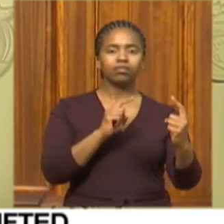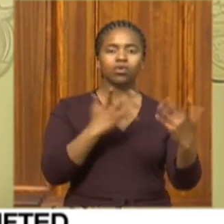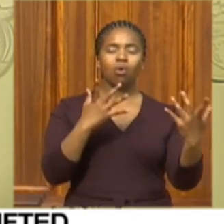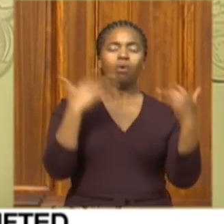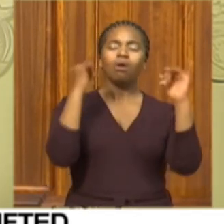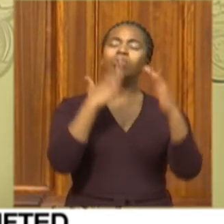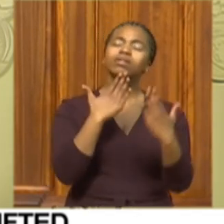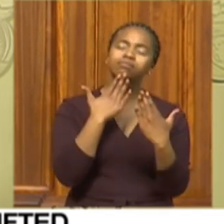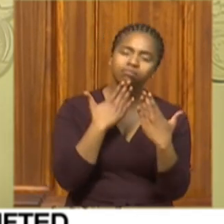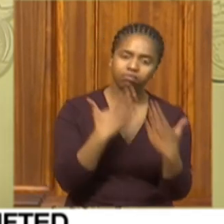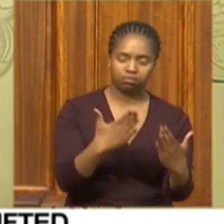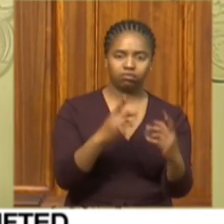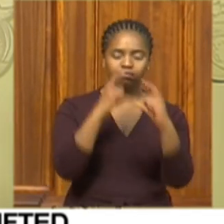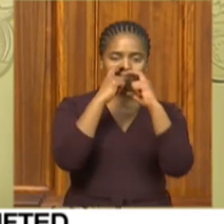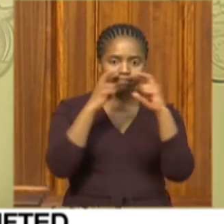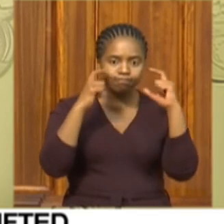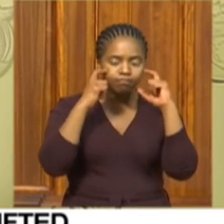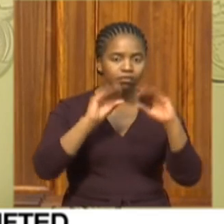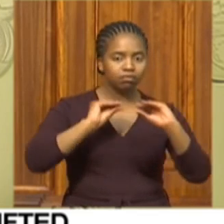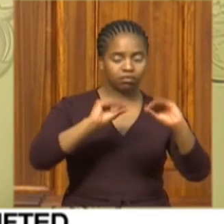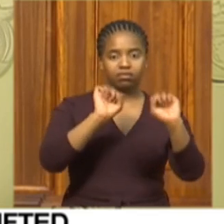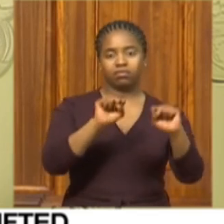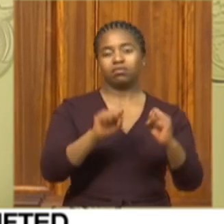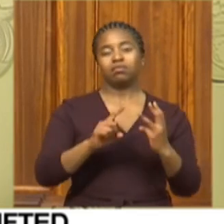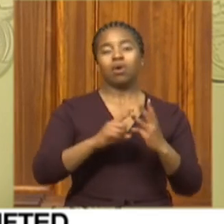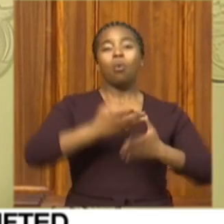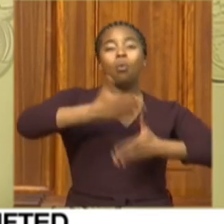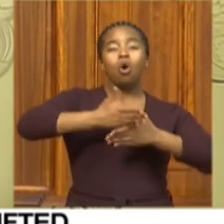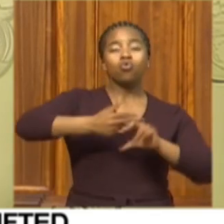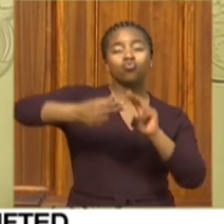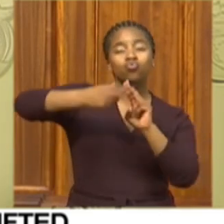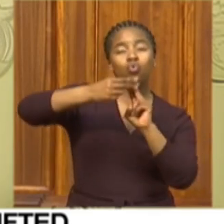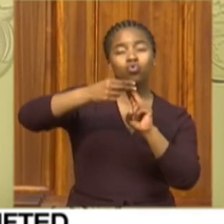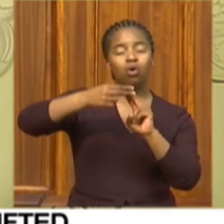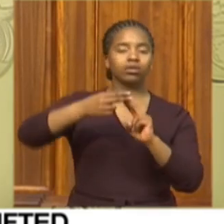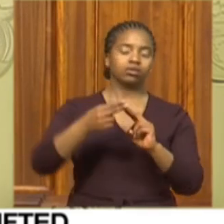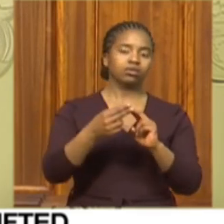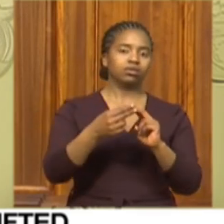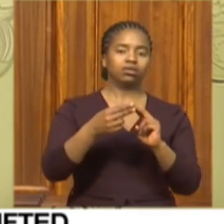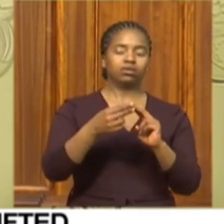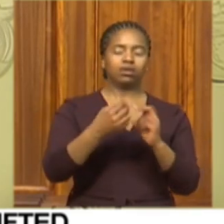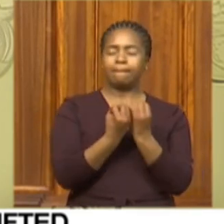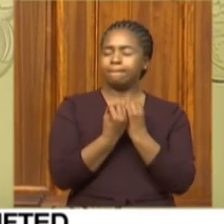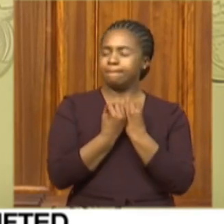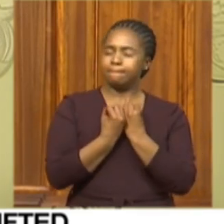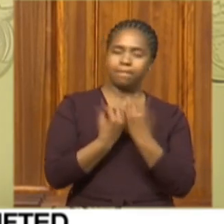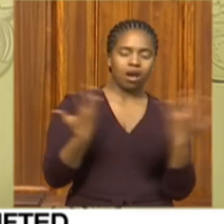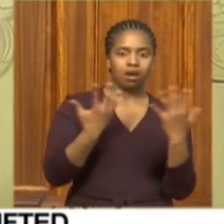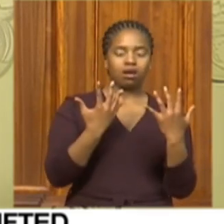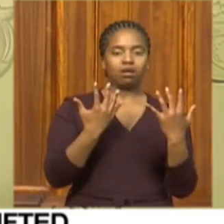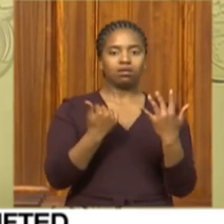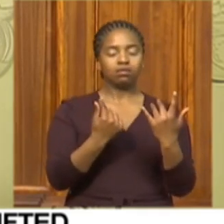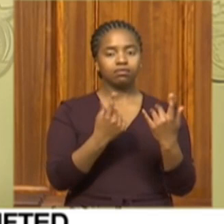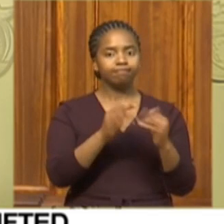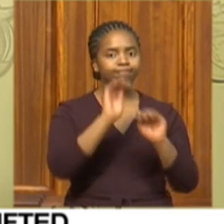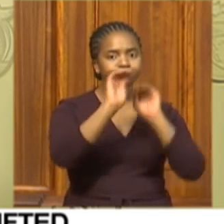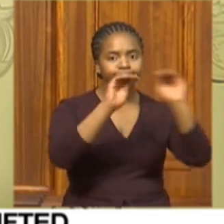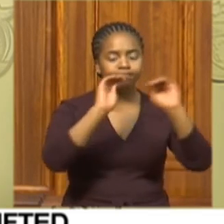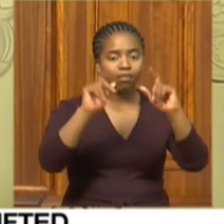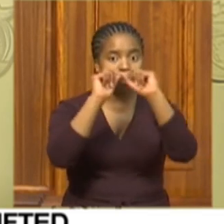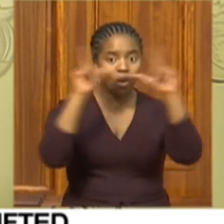thank them for that. Trade unions have also embarked on massive campaigns to